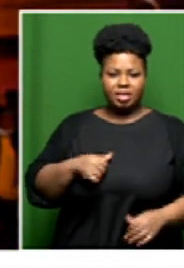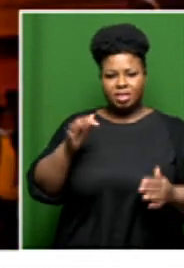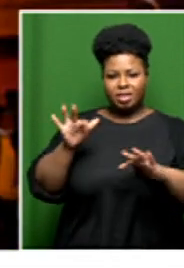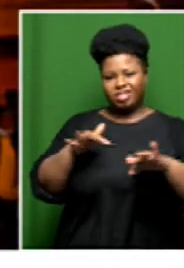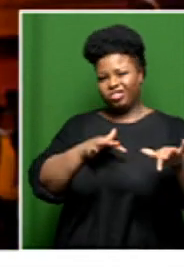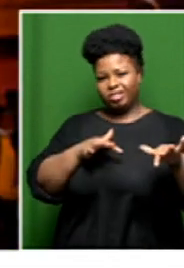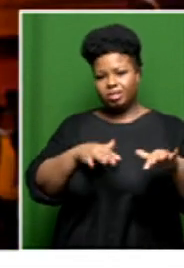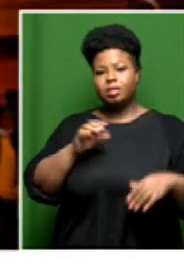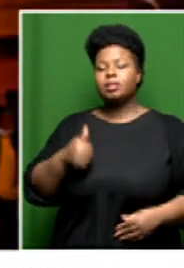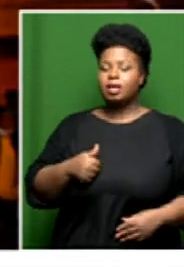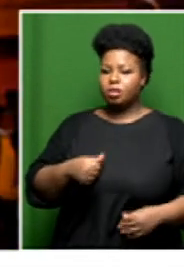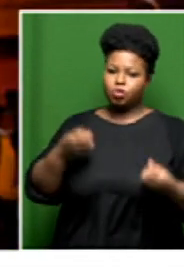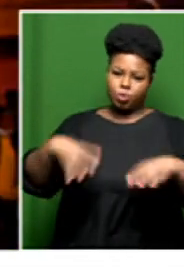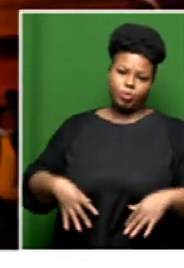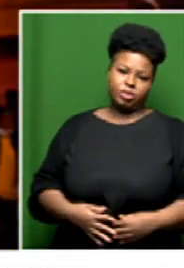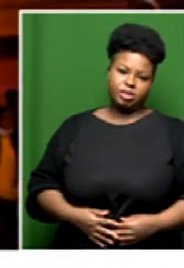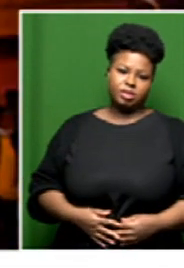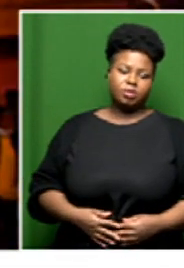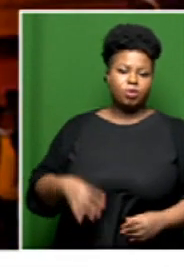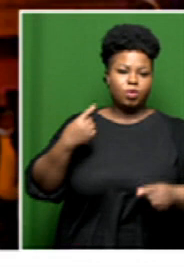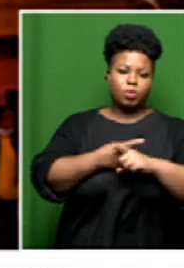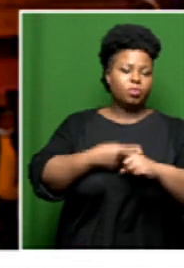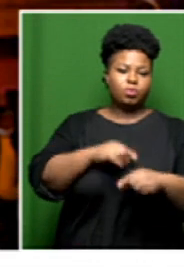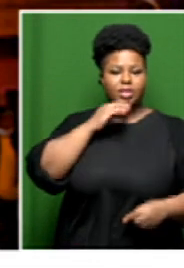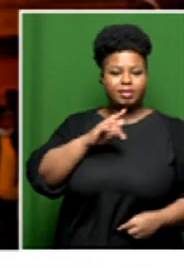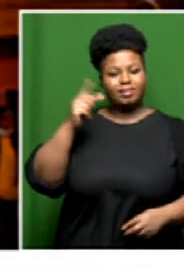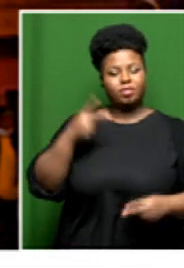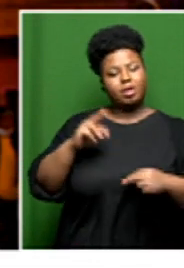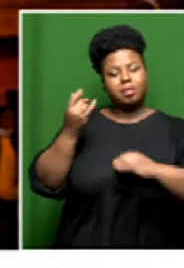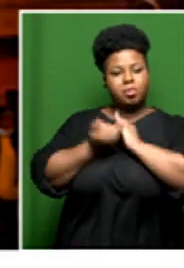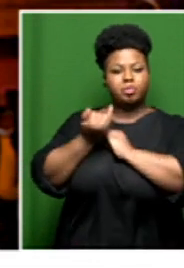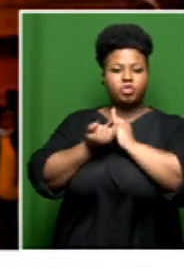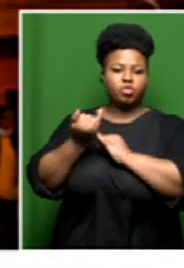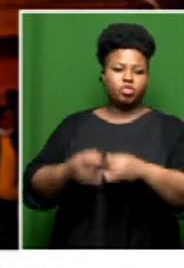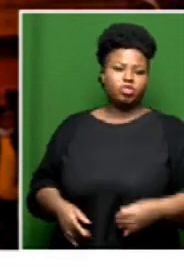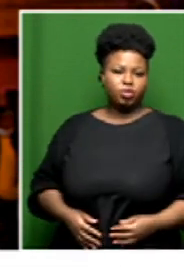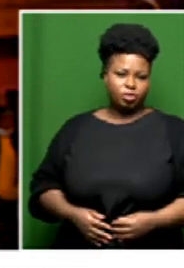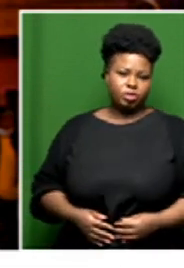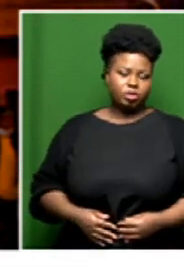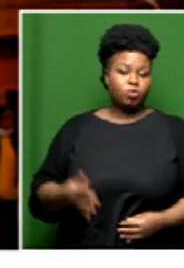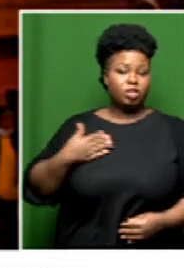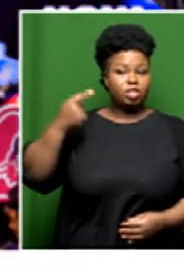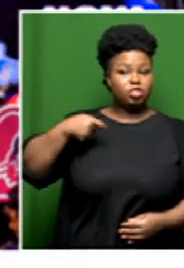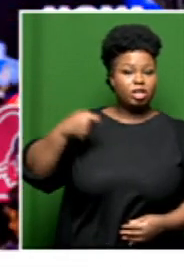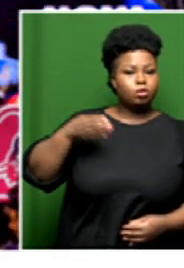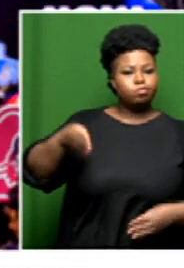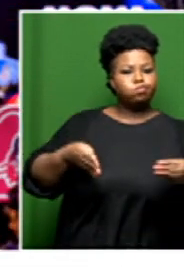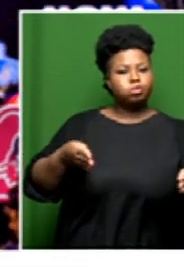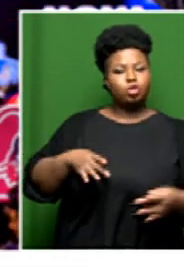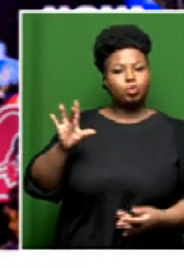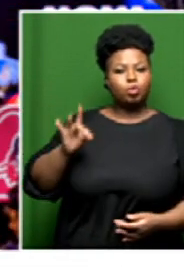attention, it's the minute you lose. And that's not like every other competition. We have actual like judges in the competition